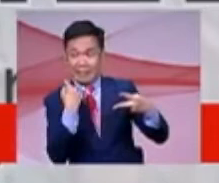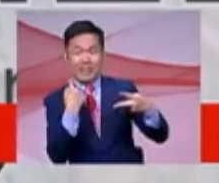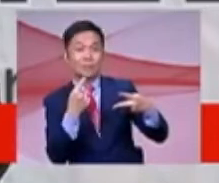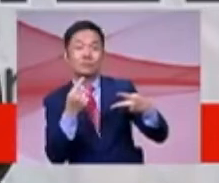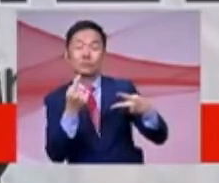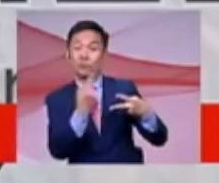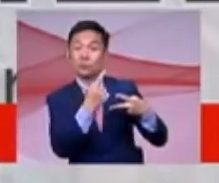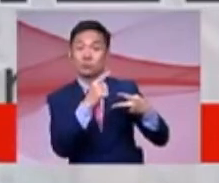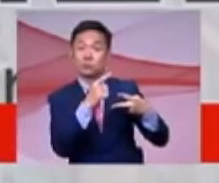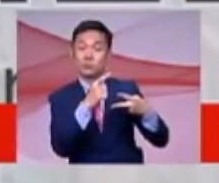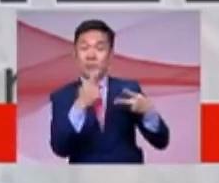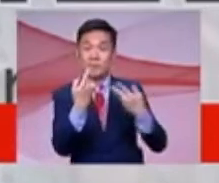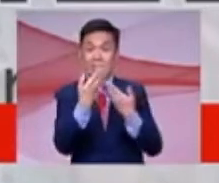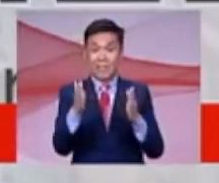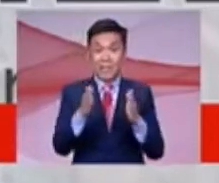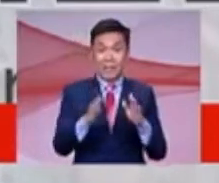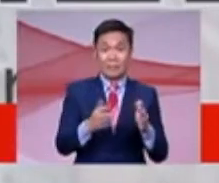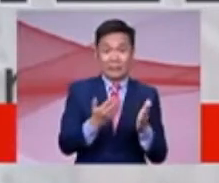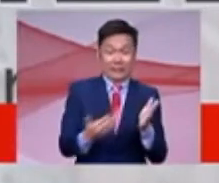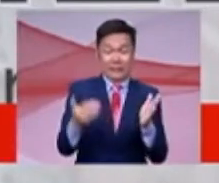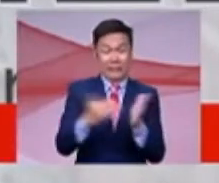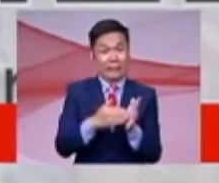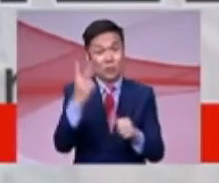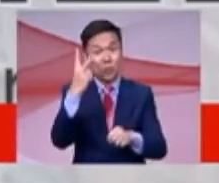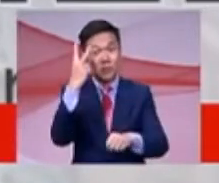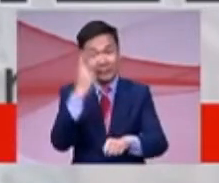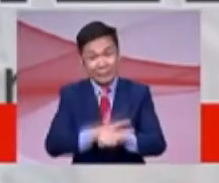about the reinfection case.